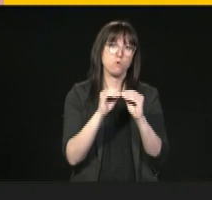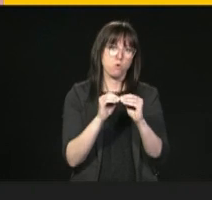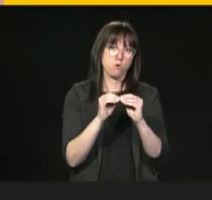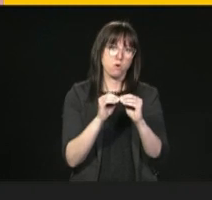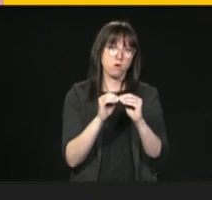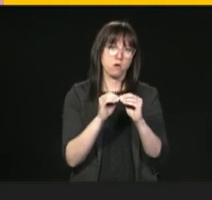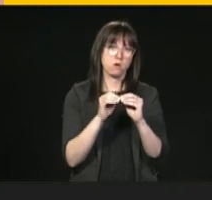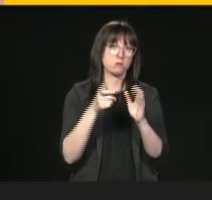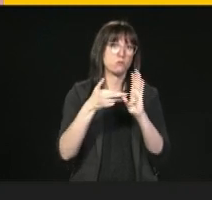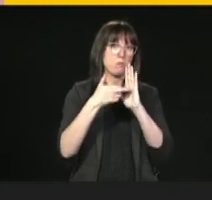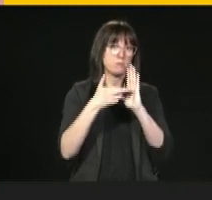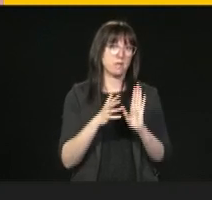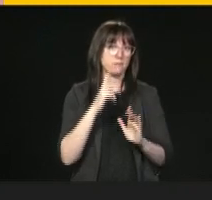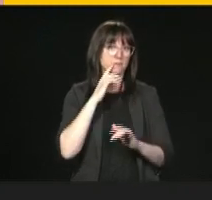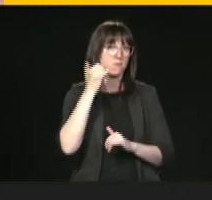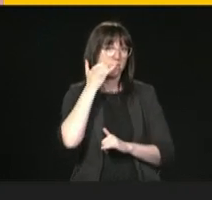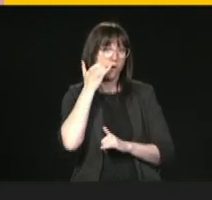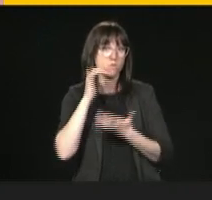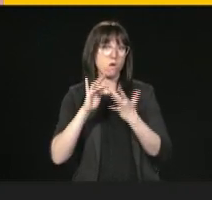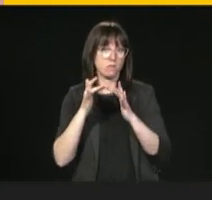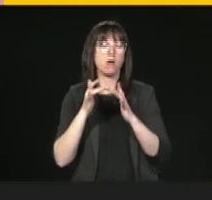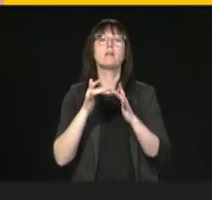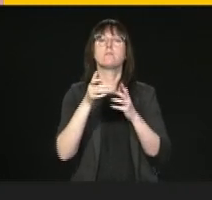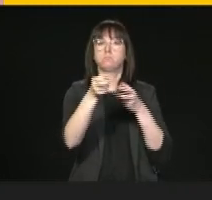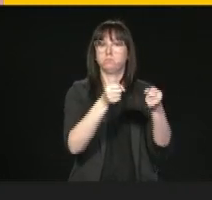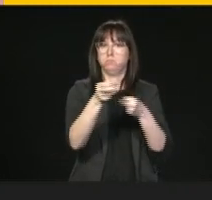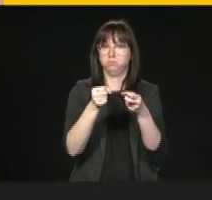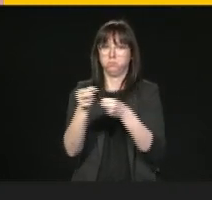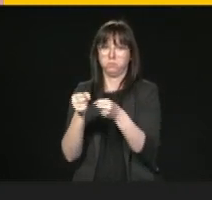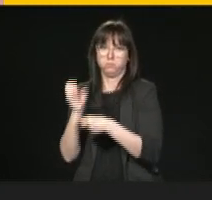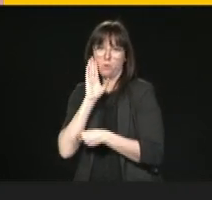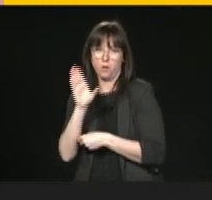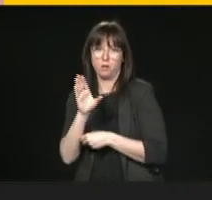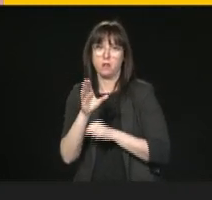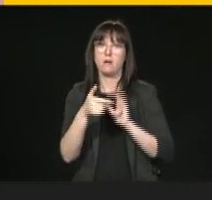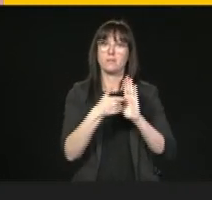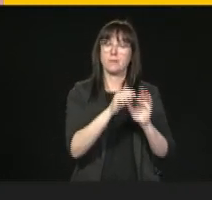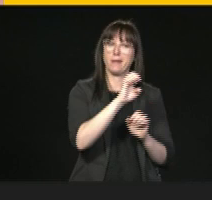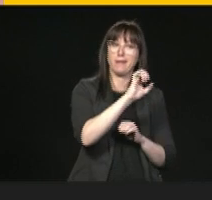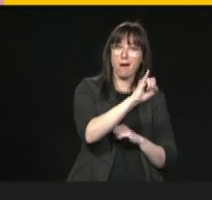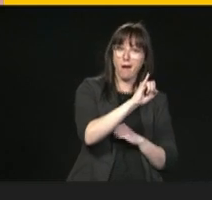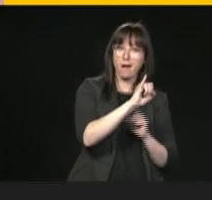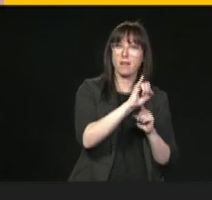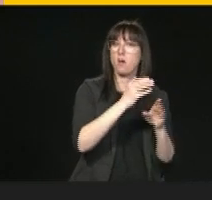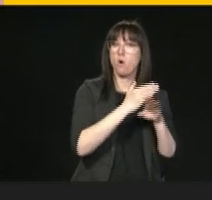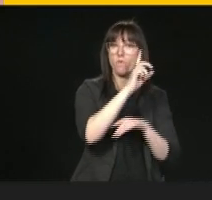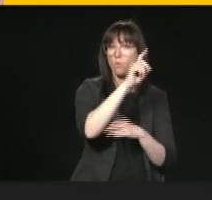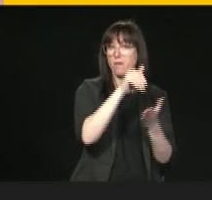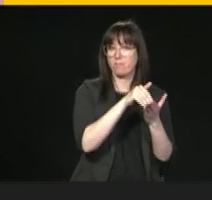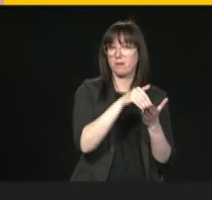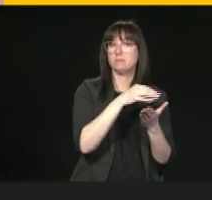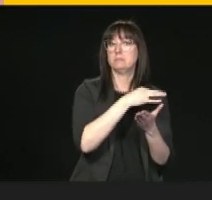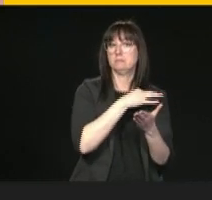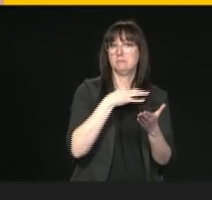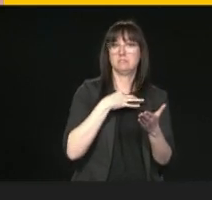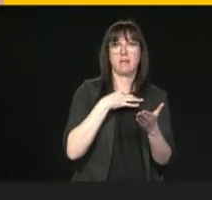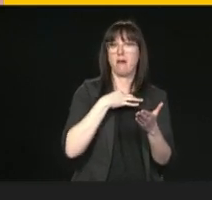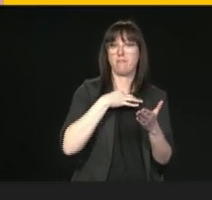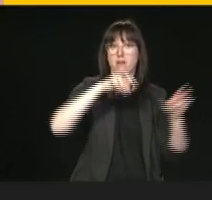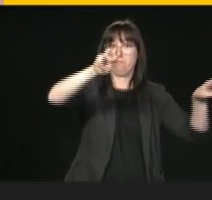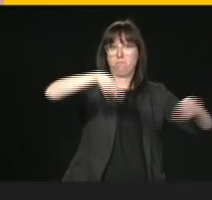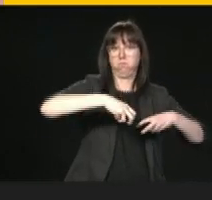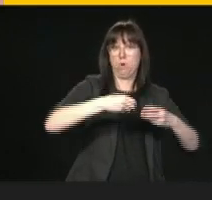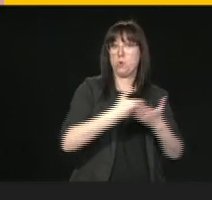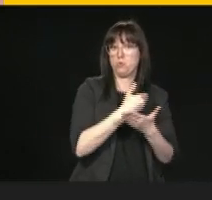for example, EI. There are more than 1,000 employees that were redistributed to this program